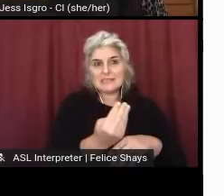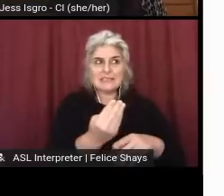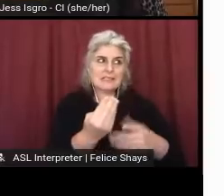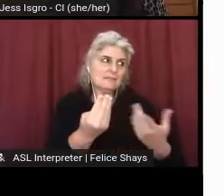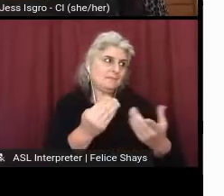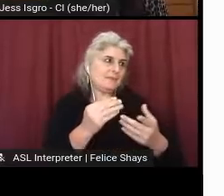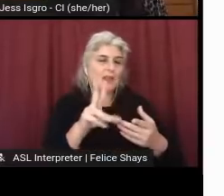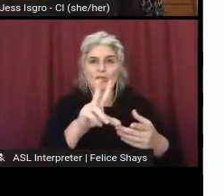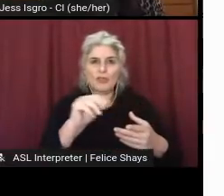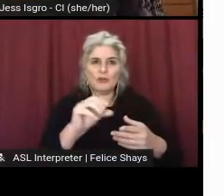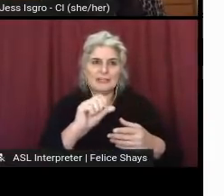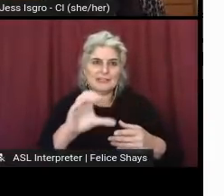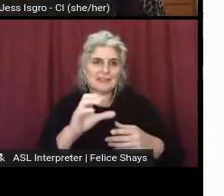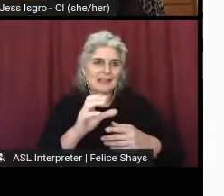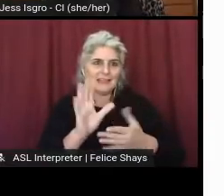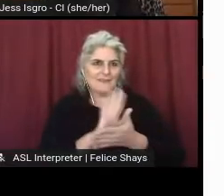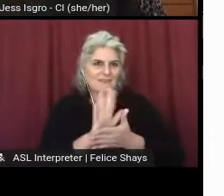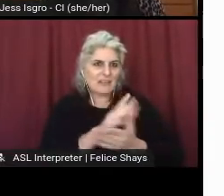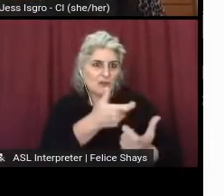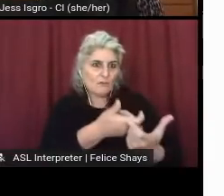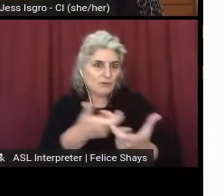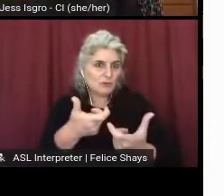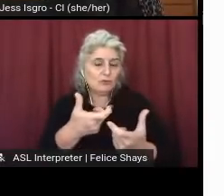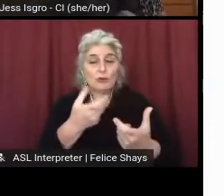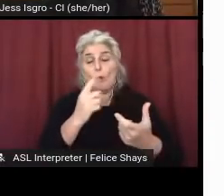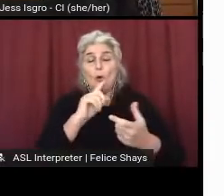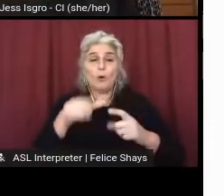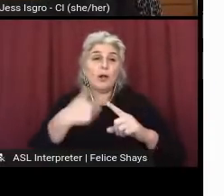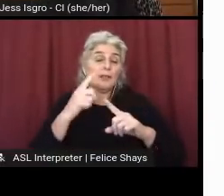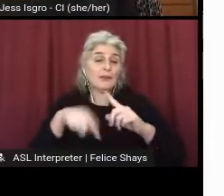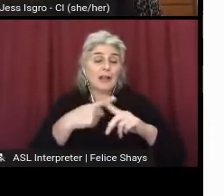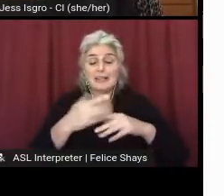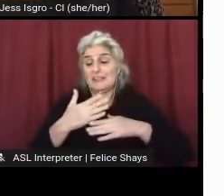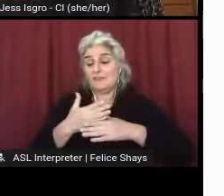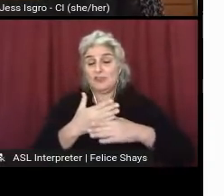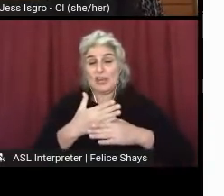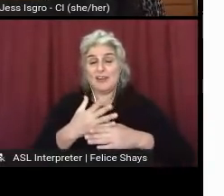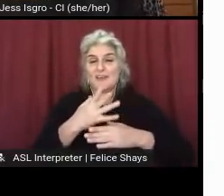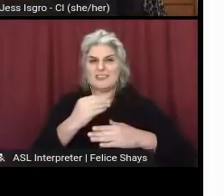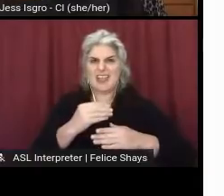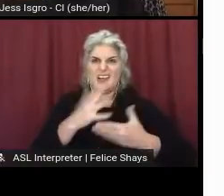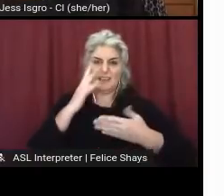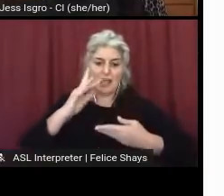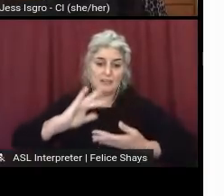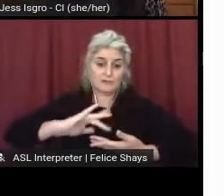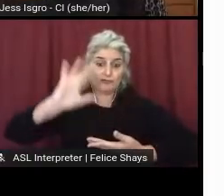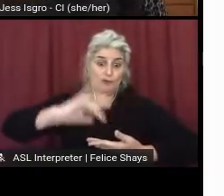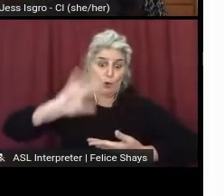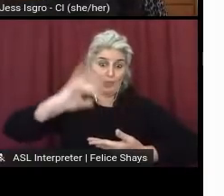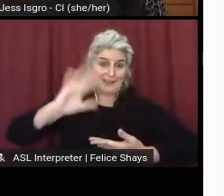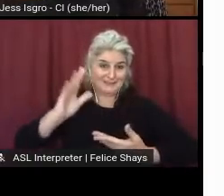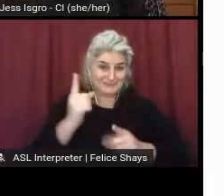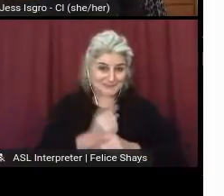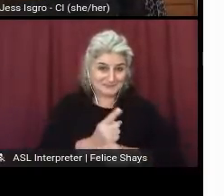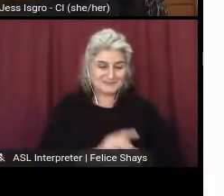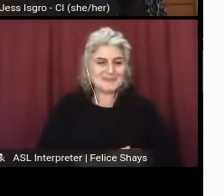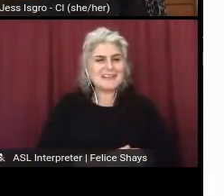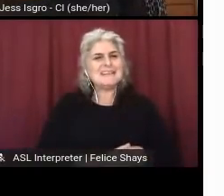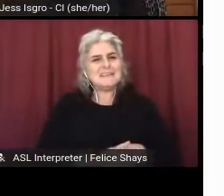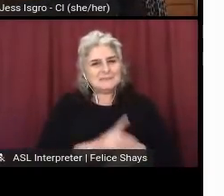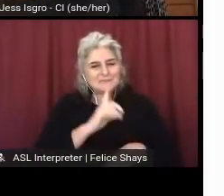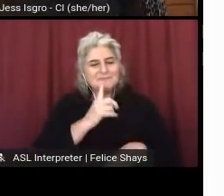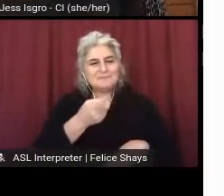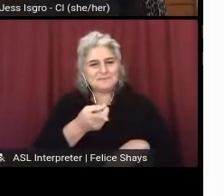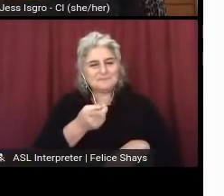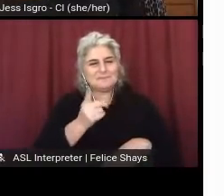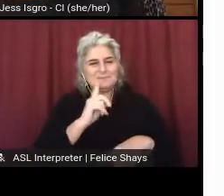post reactions, shares, and a whole lot of scrolling. So this translates to increased opportunities to engage with an audience that's really